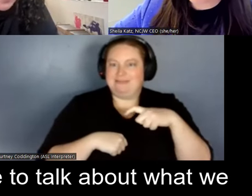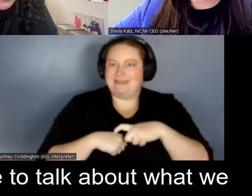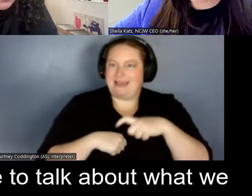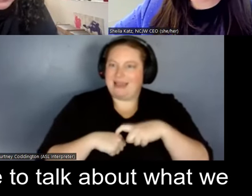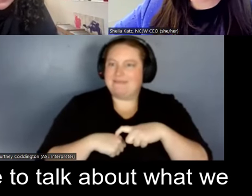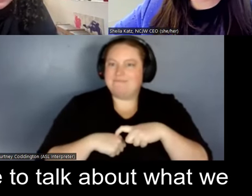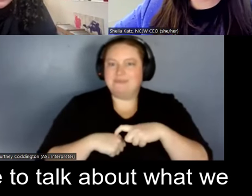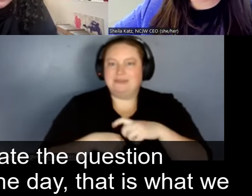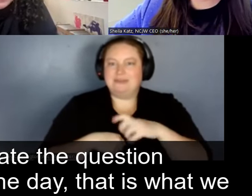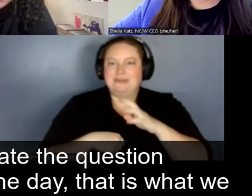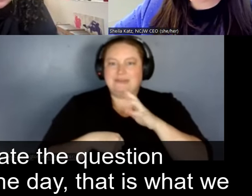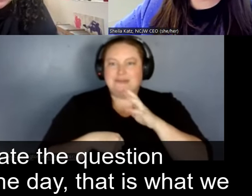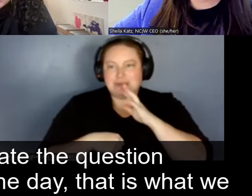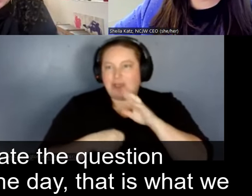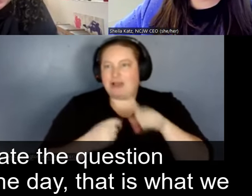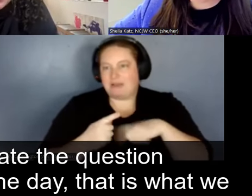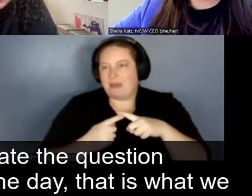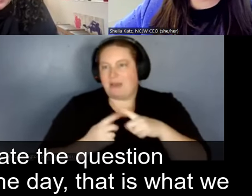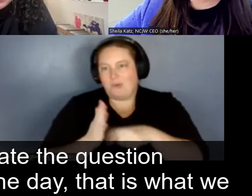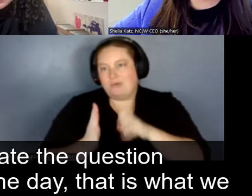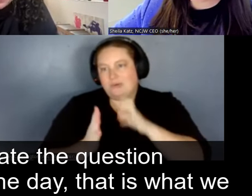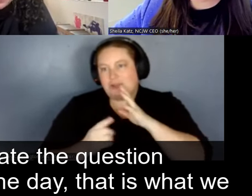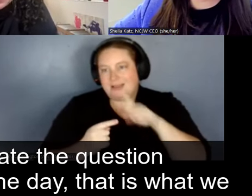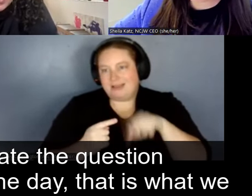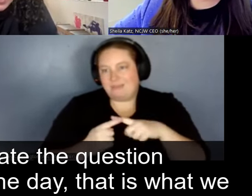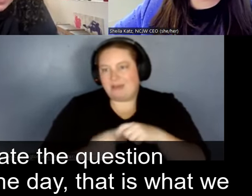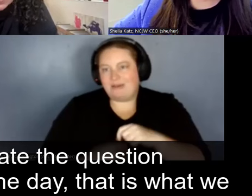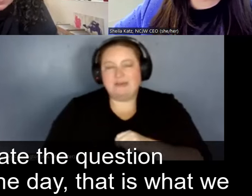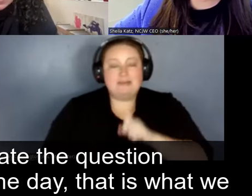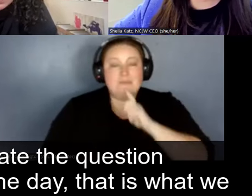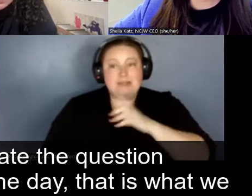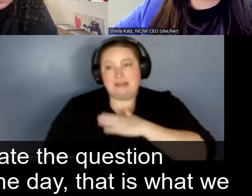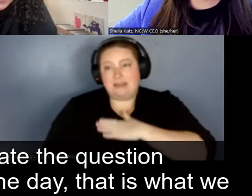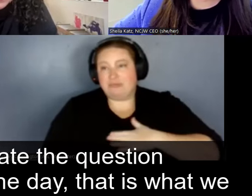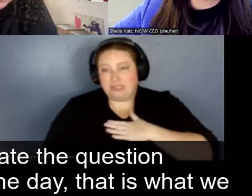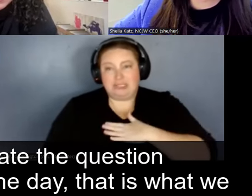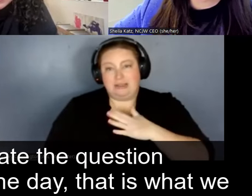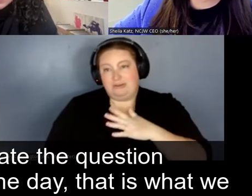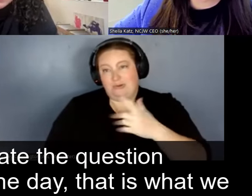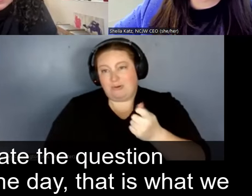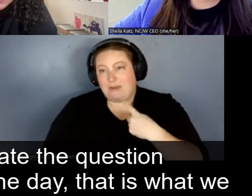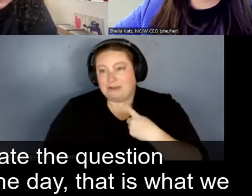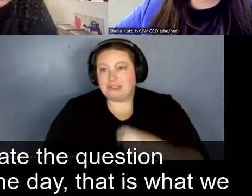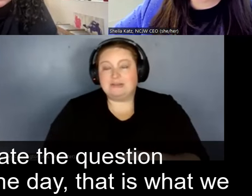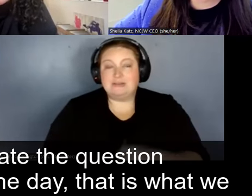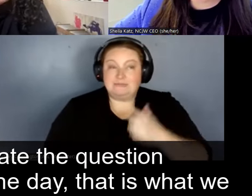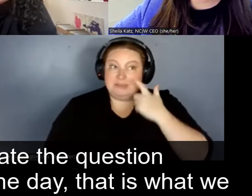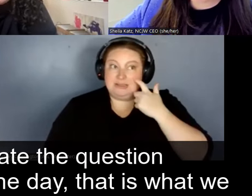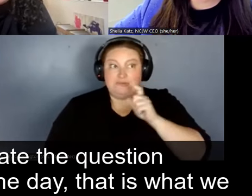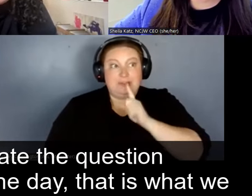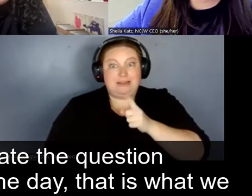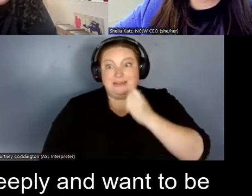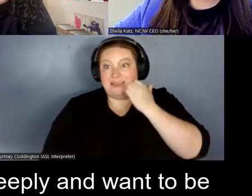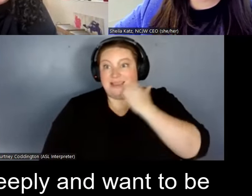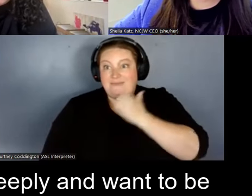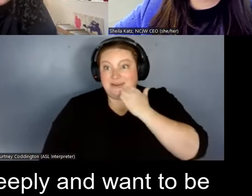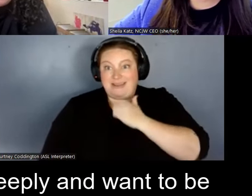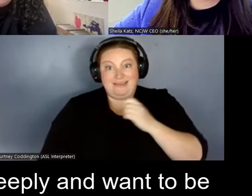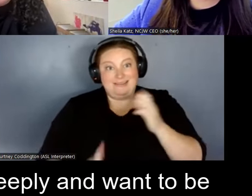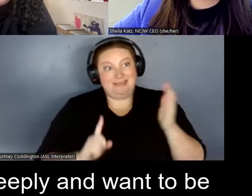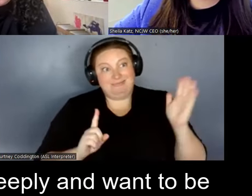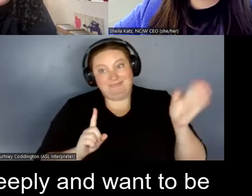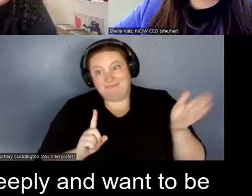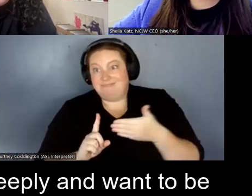to talk about what we're talking about, and I so deeply appreciate the question, because at the end of the day, that is what we have to come back to, because